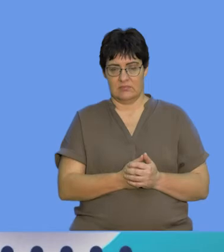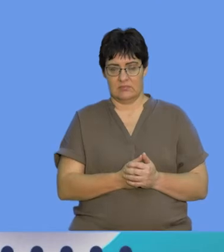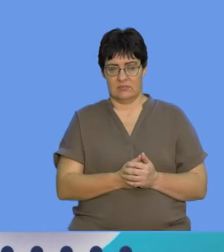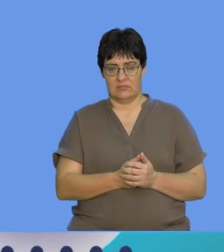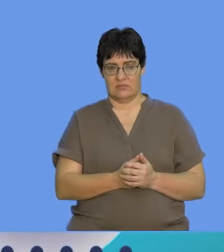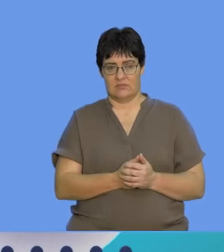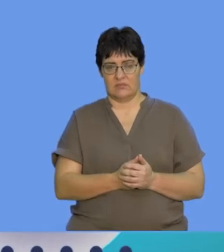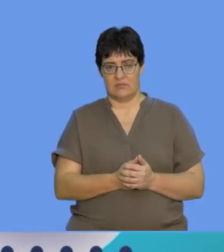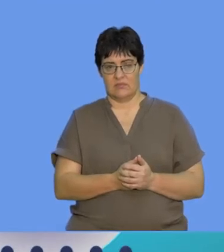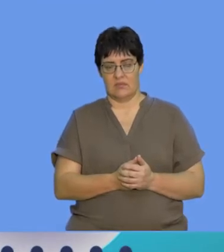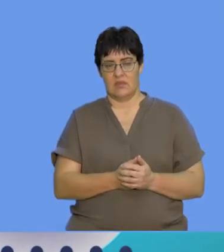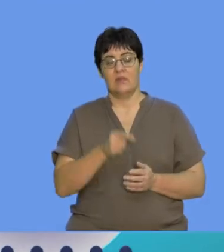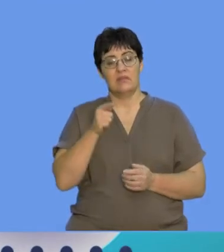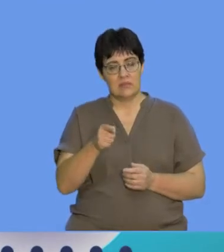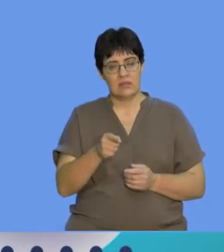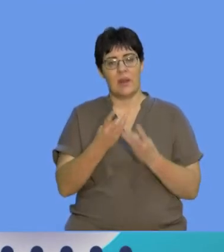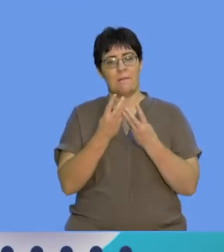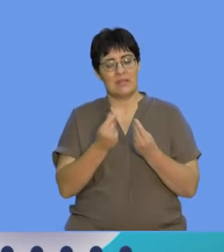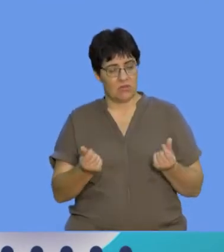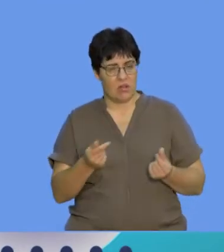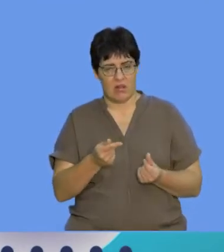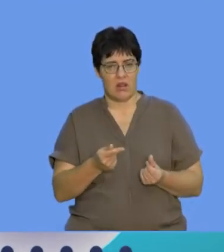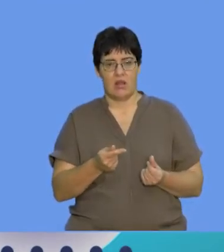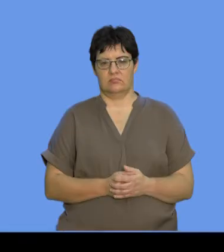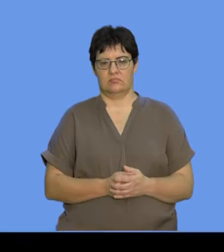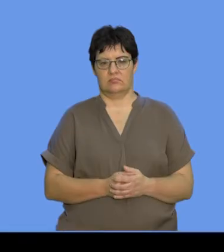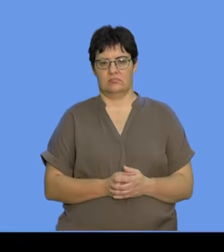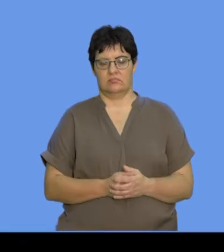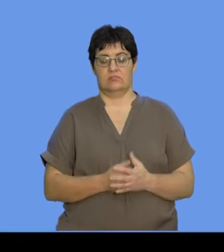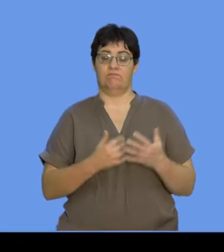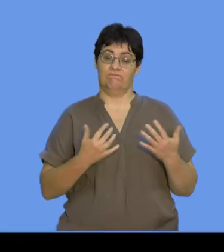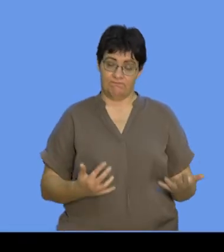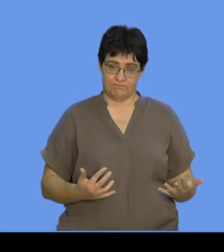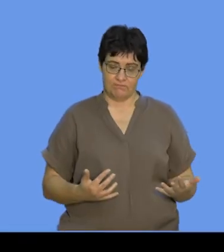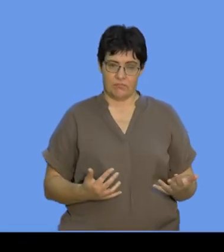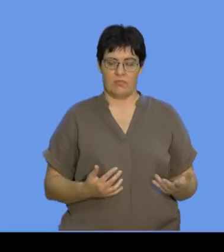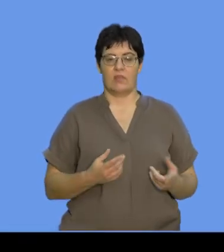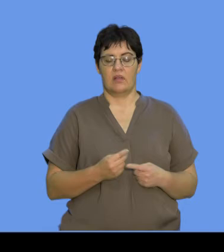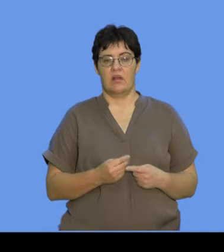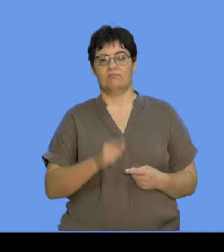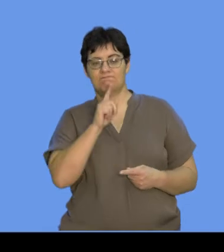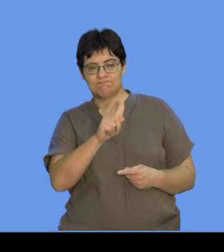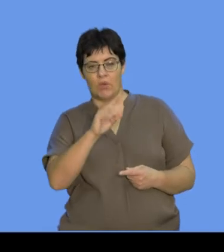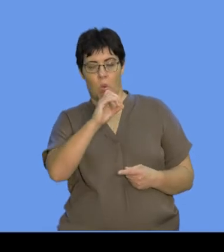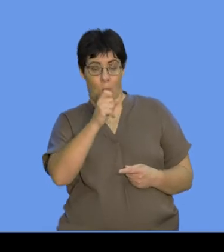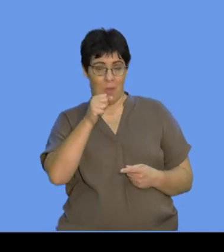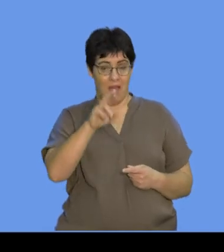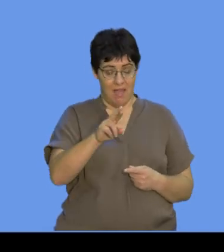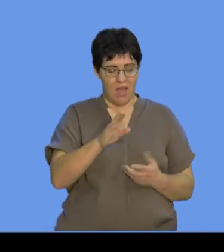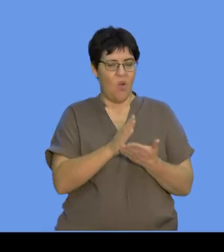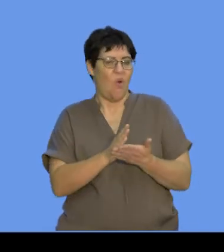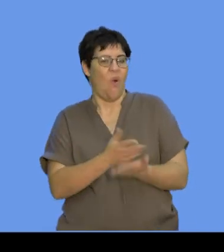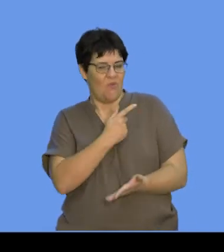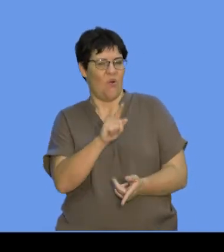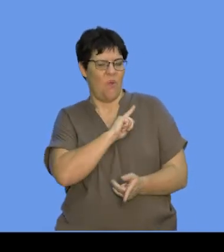the understanding that this material is non-magnetic. Now, having eliminated copper based on the